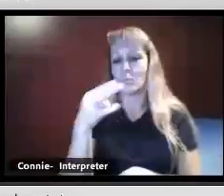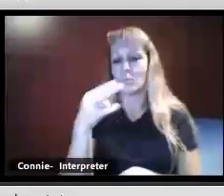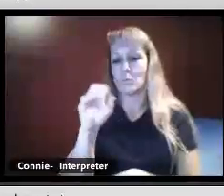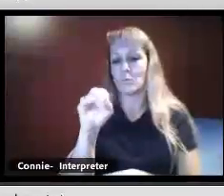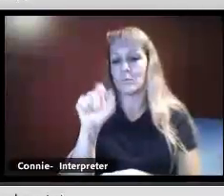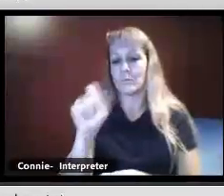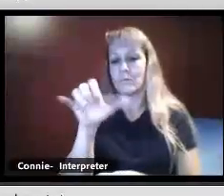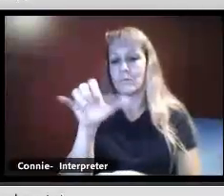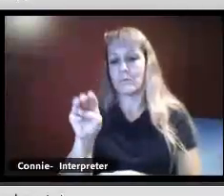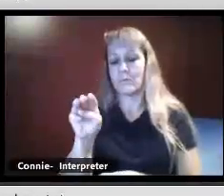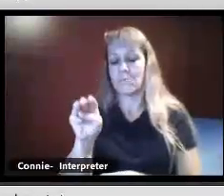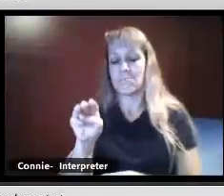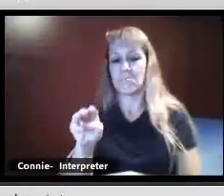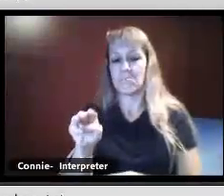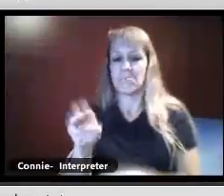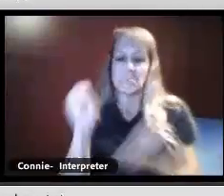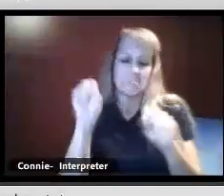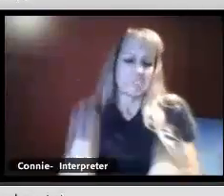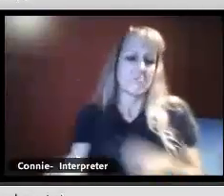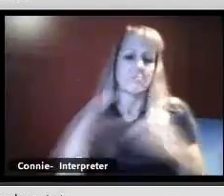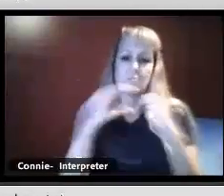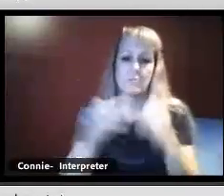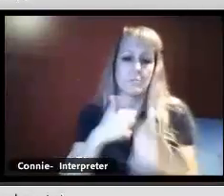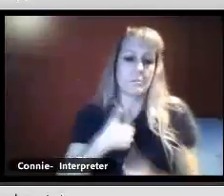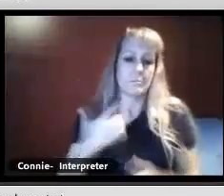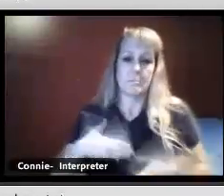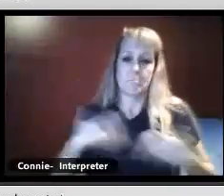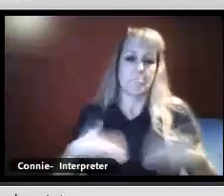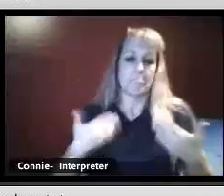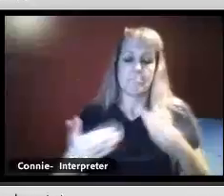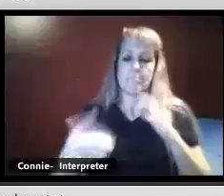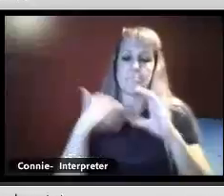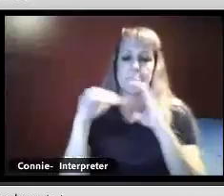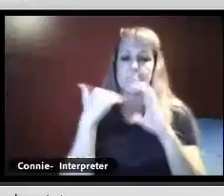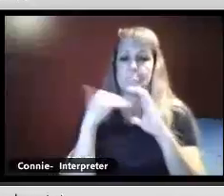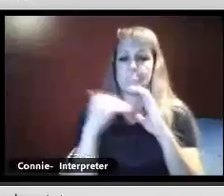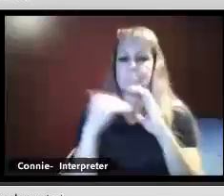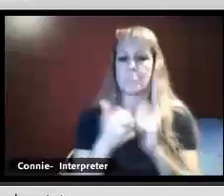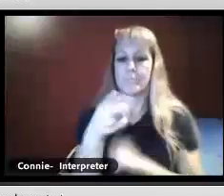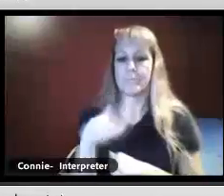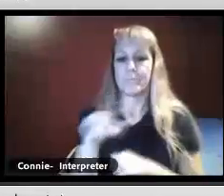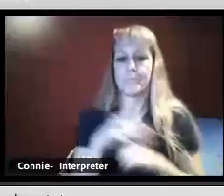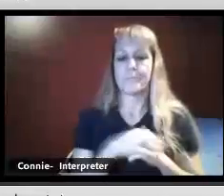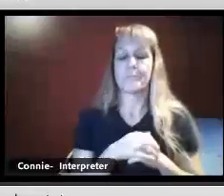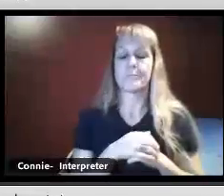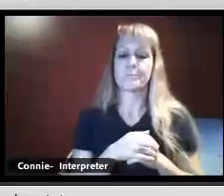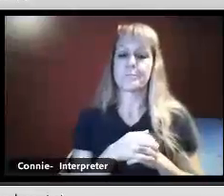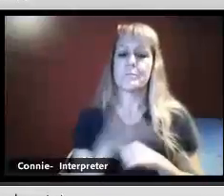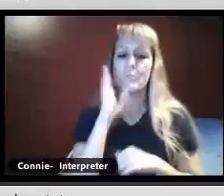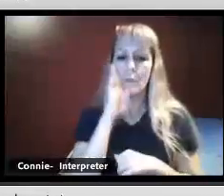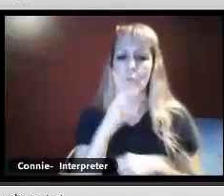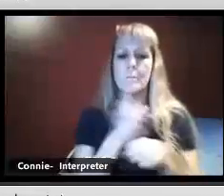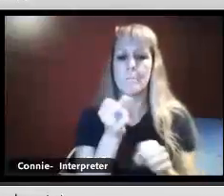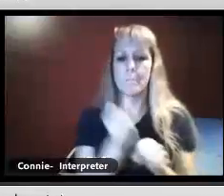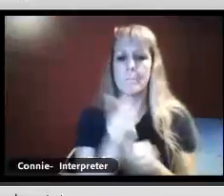me, because I'll be glad to hear from you. I will be creating a